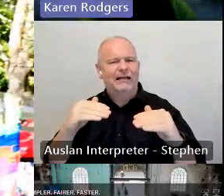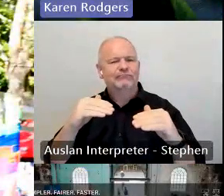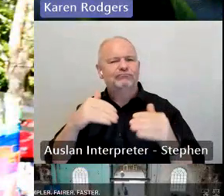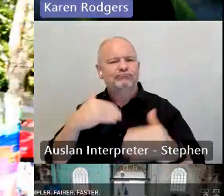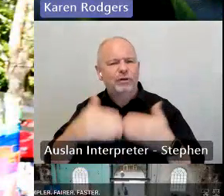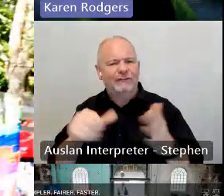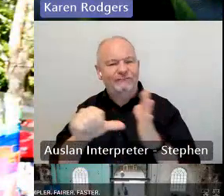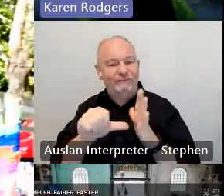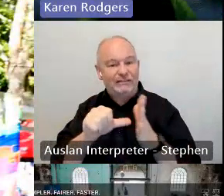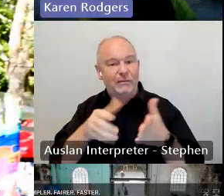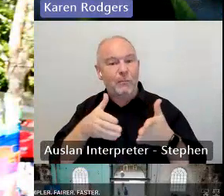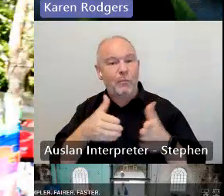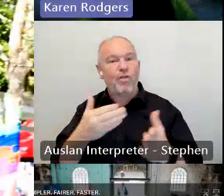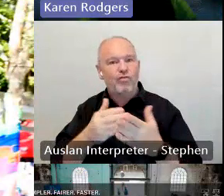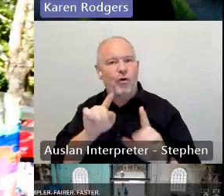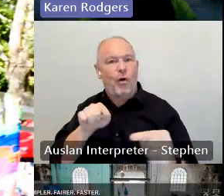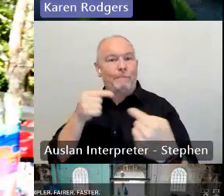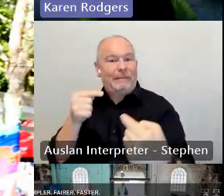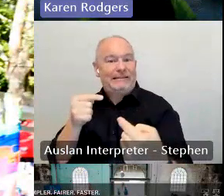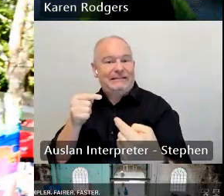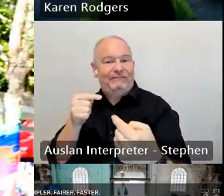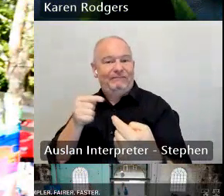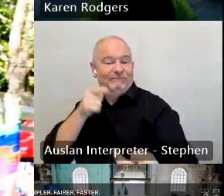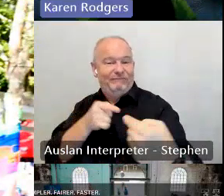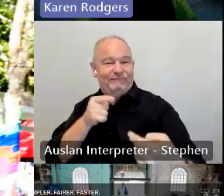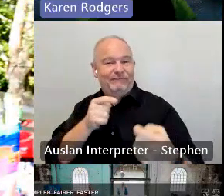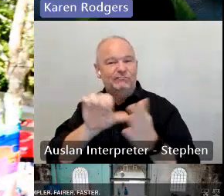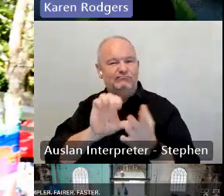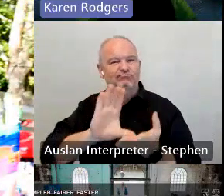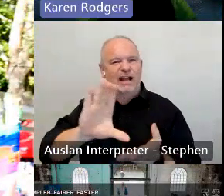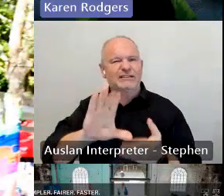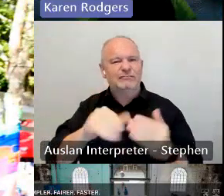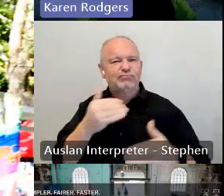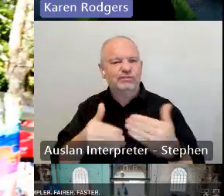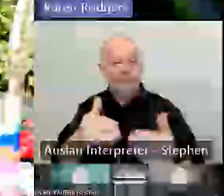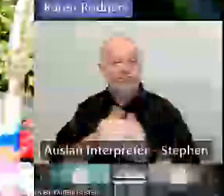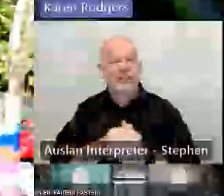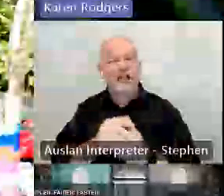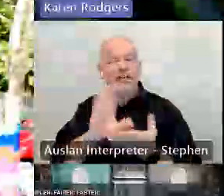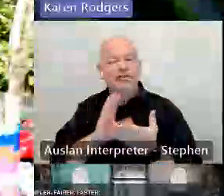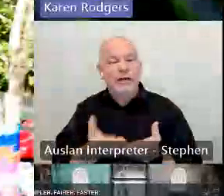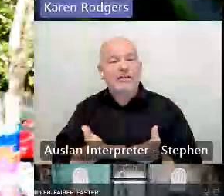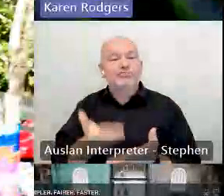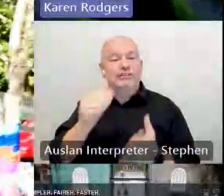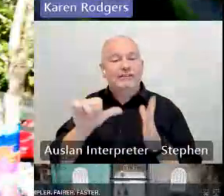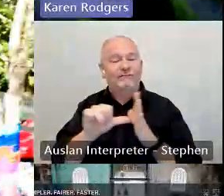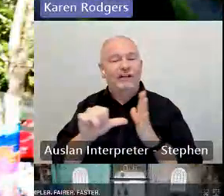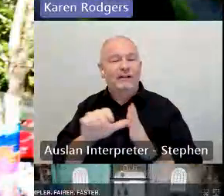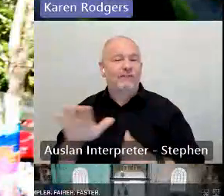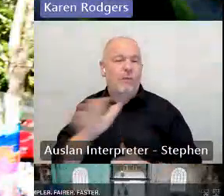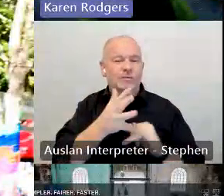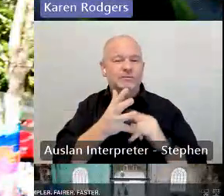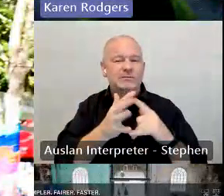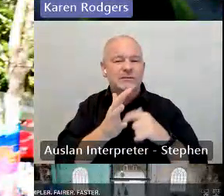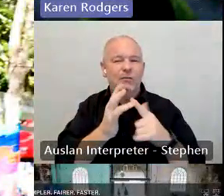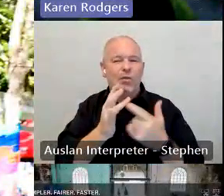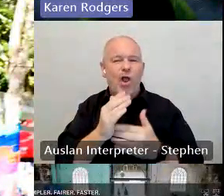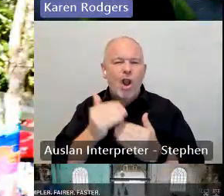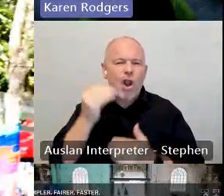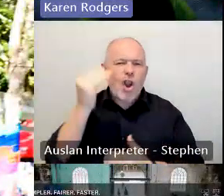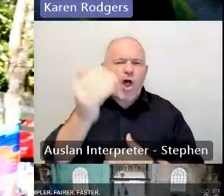model through a competitive grants process, to increase funding security for the sector with long-term